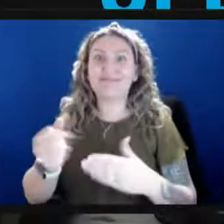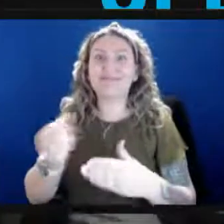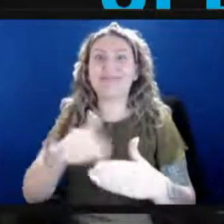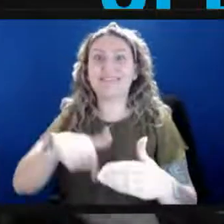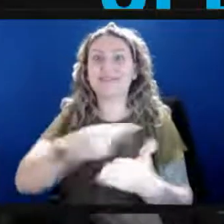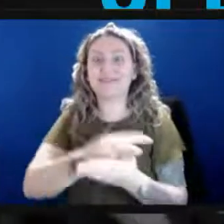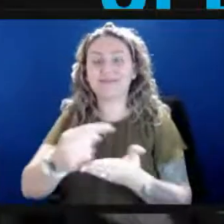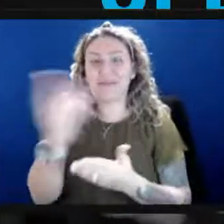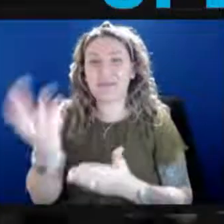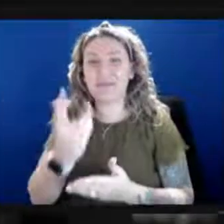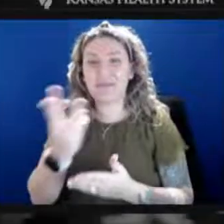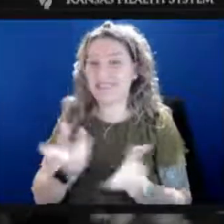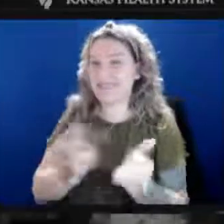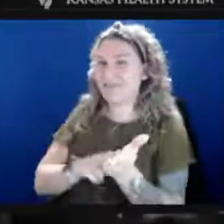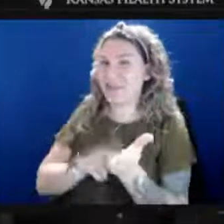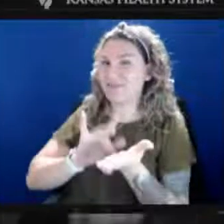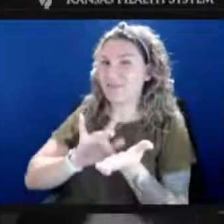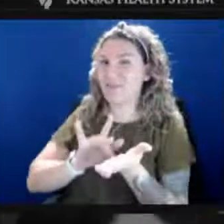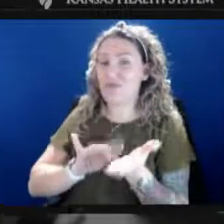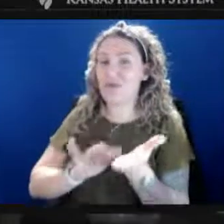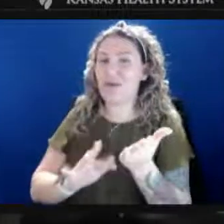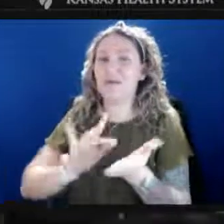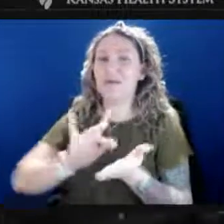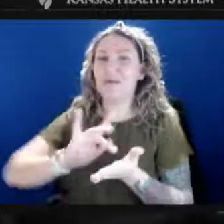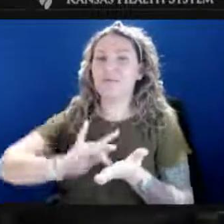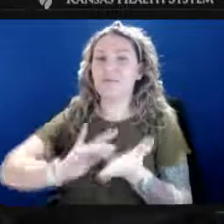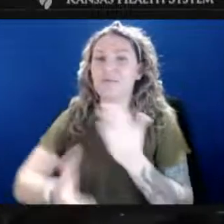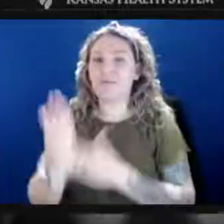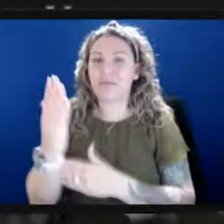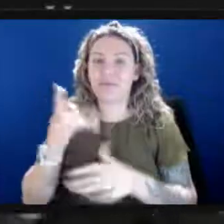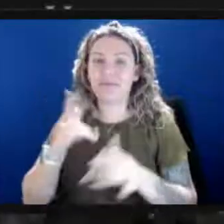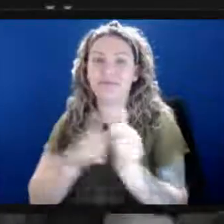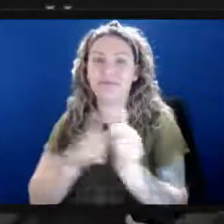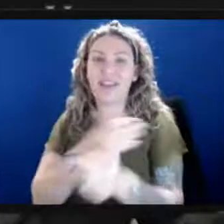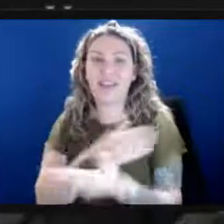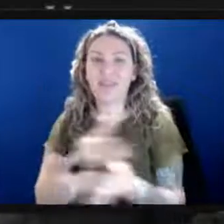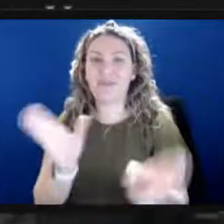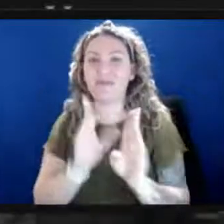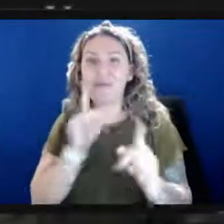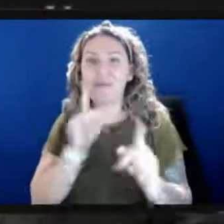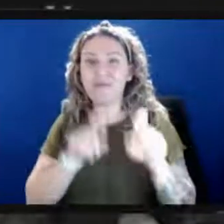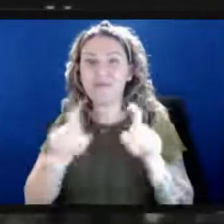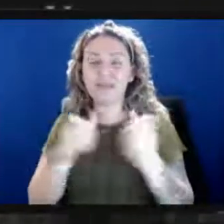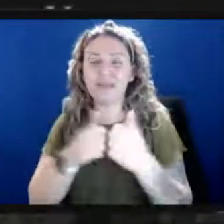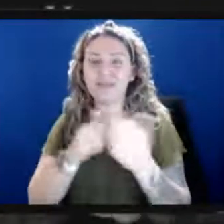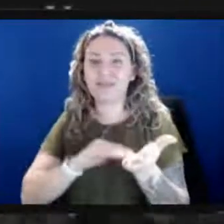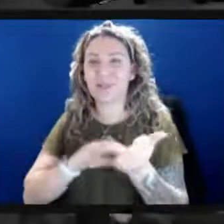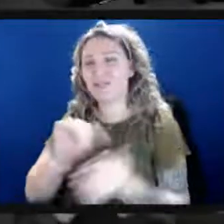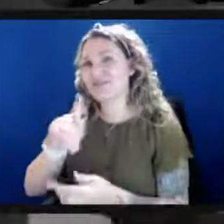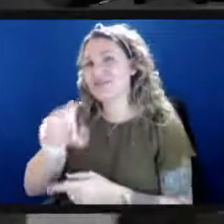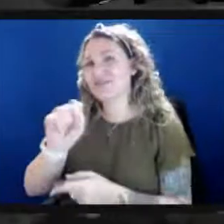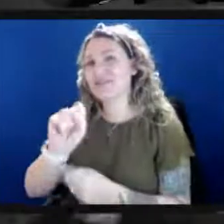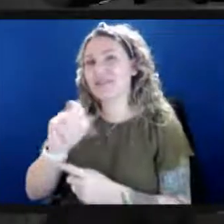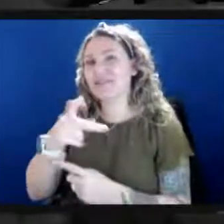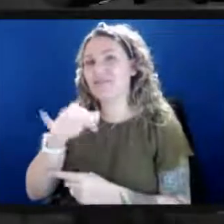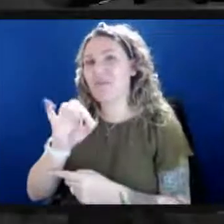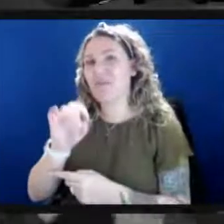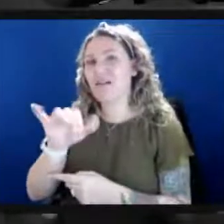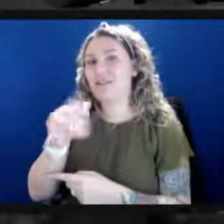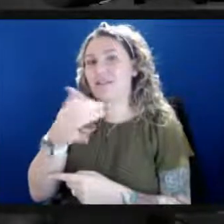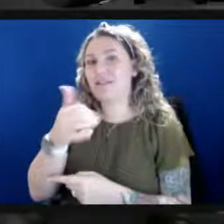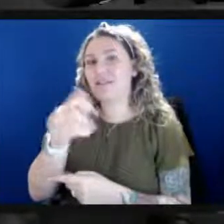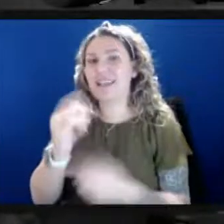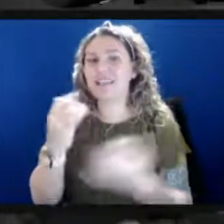Subscribe to our Morning Medical Update and Open Mics with Dr. Stites podcast. Now everywhere podcasts are available.